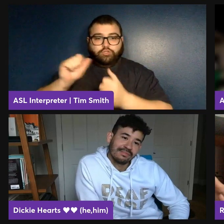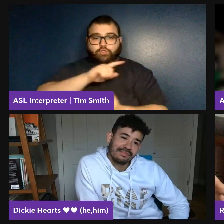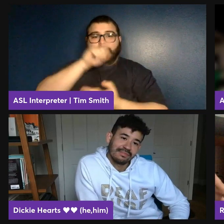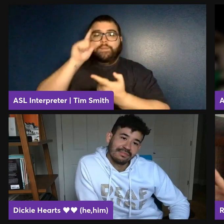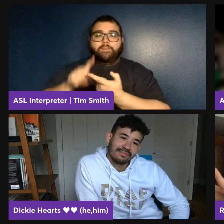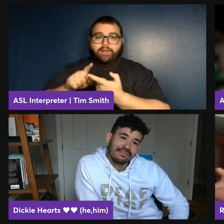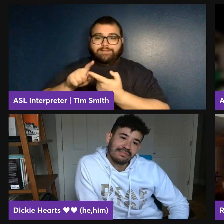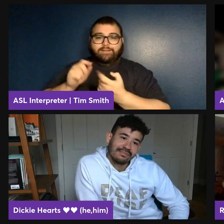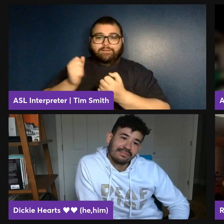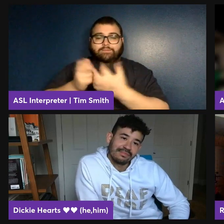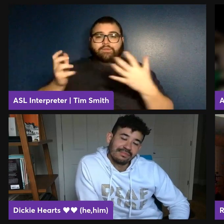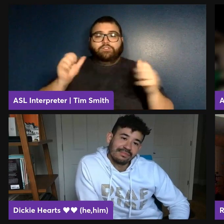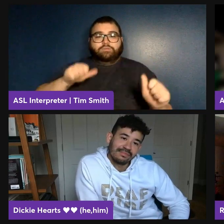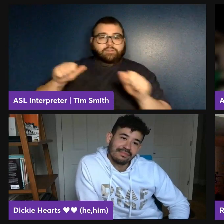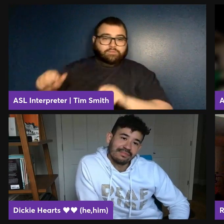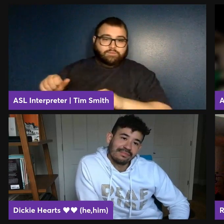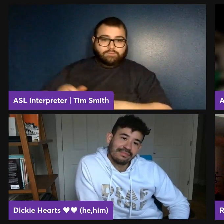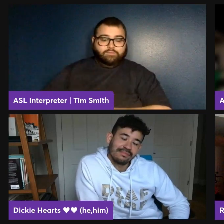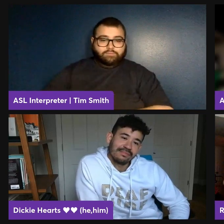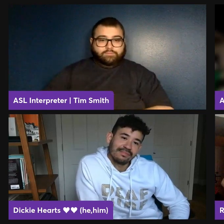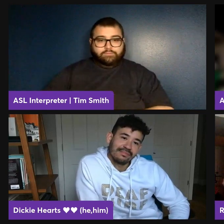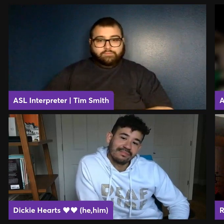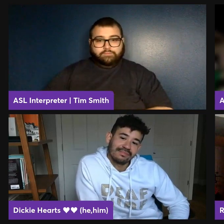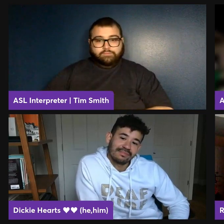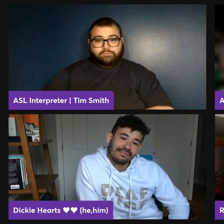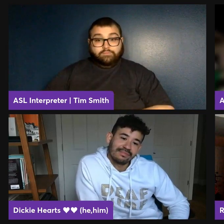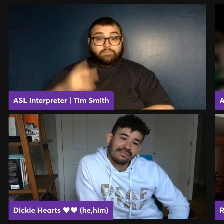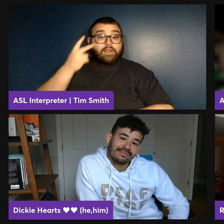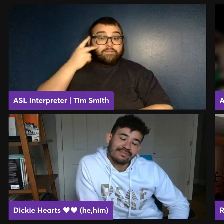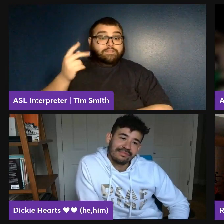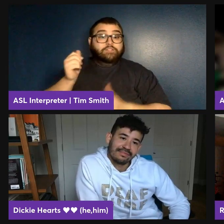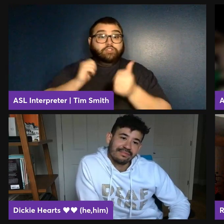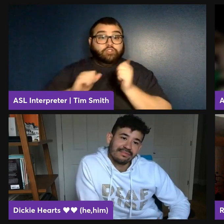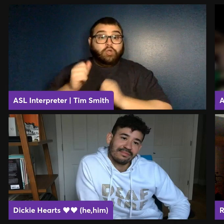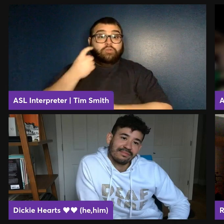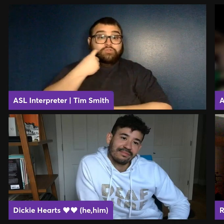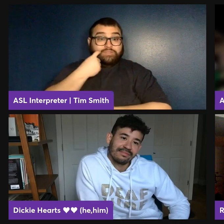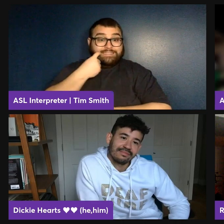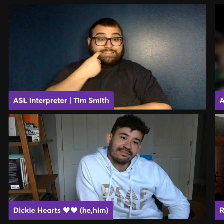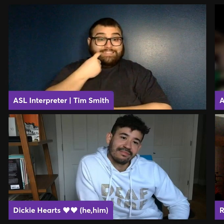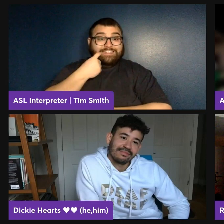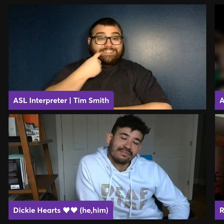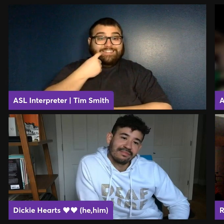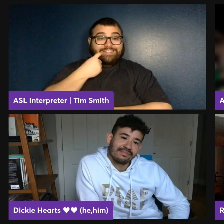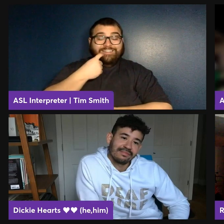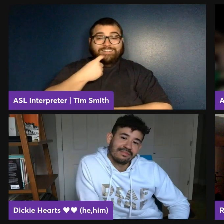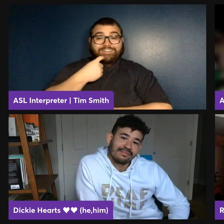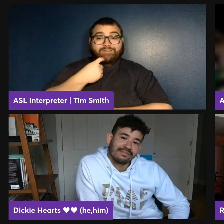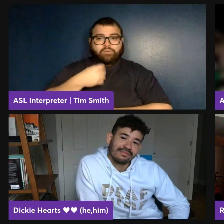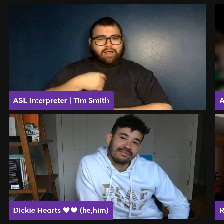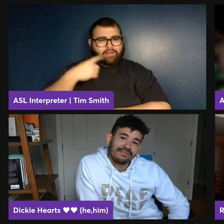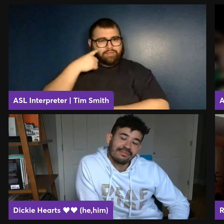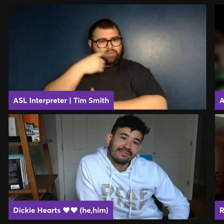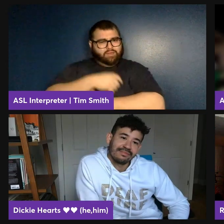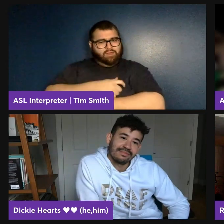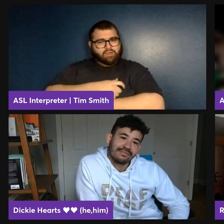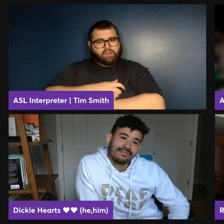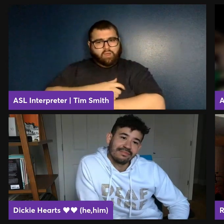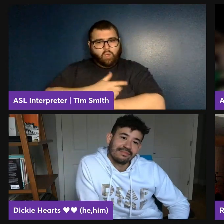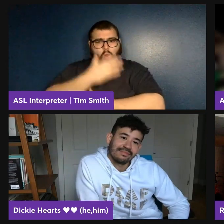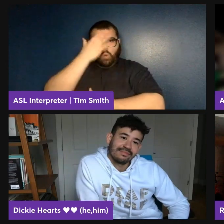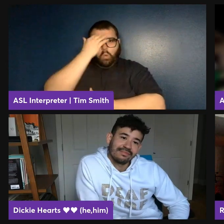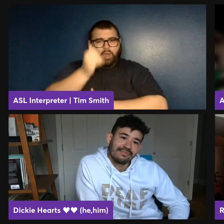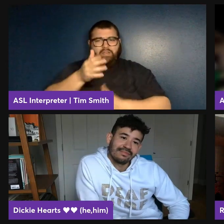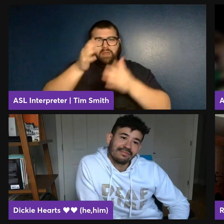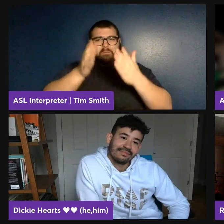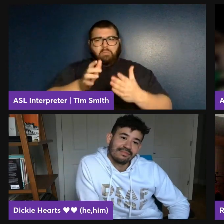much as possible. And I have seen shows recently in which I think, gosh, why did that person have to slam